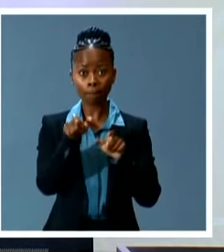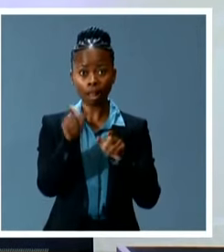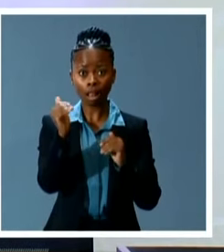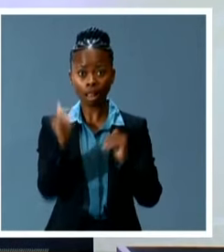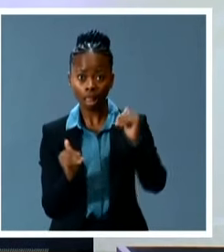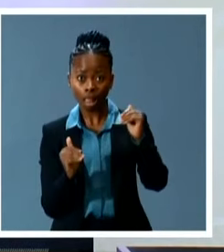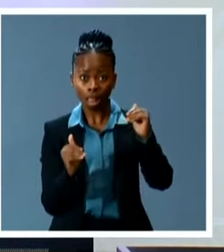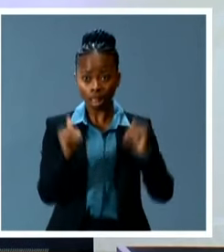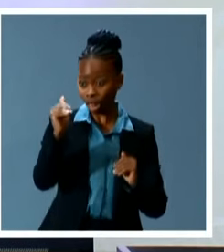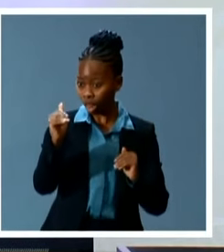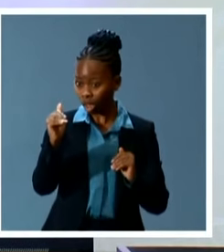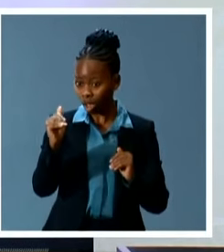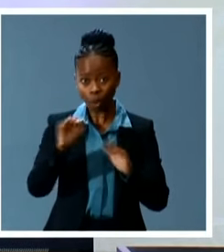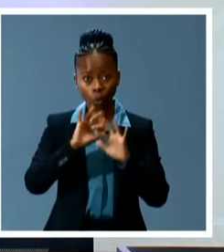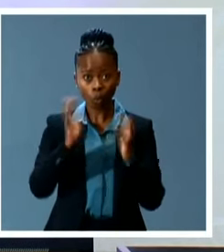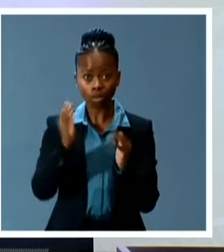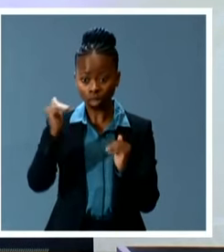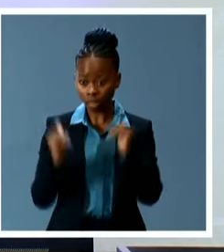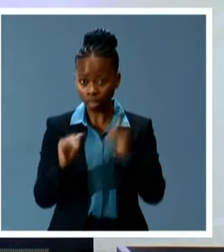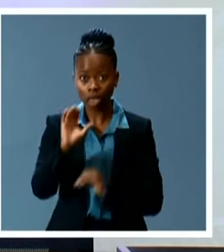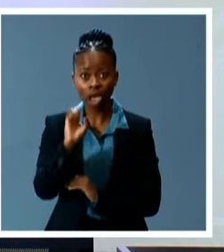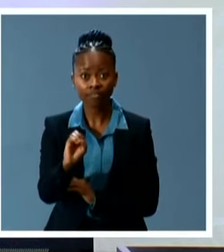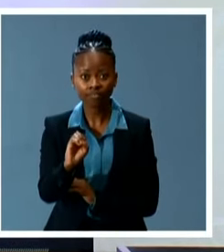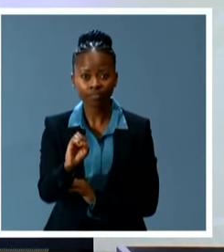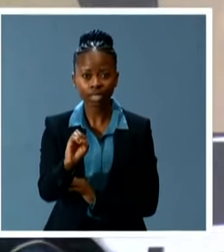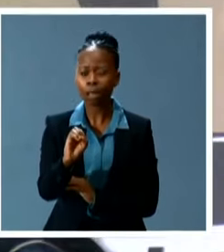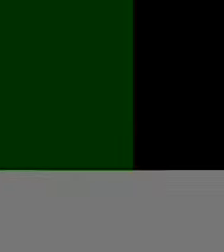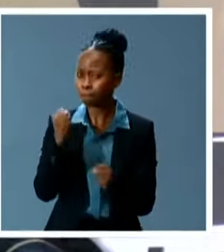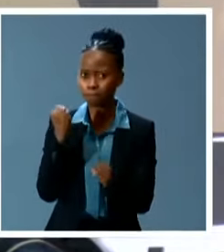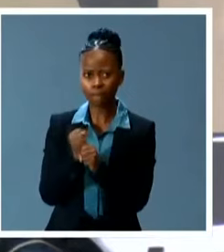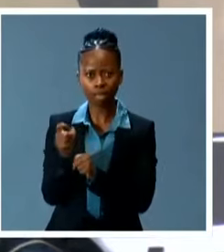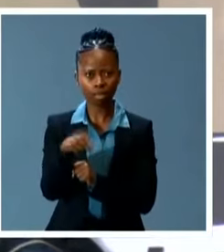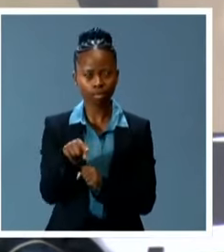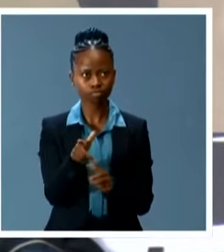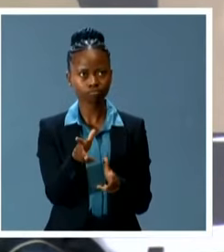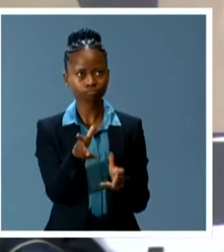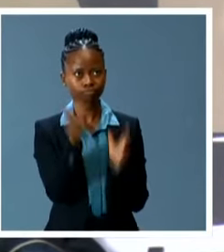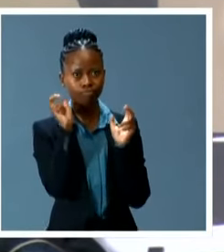what human societies had come to normalize: inequality,